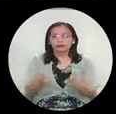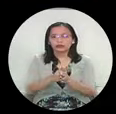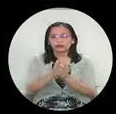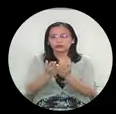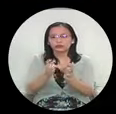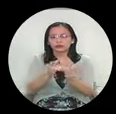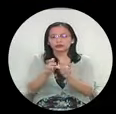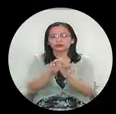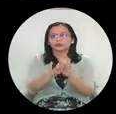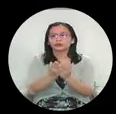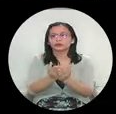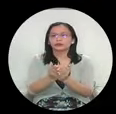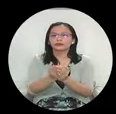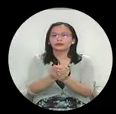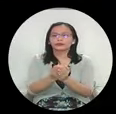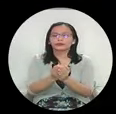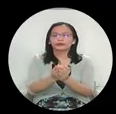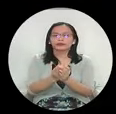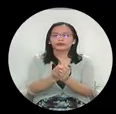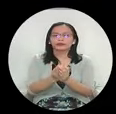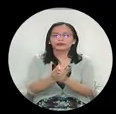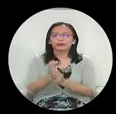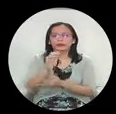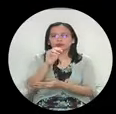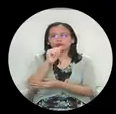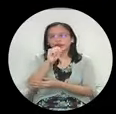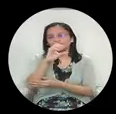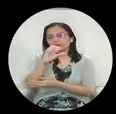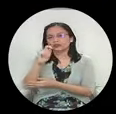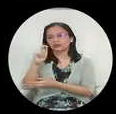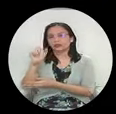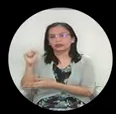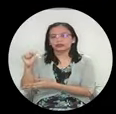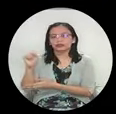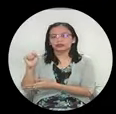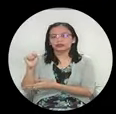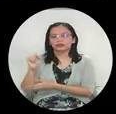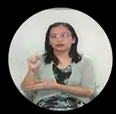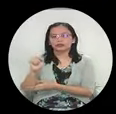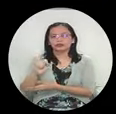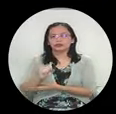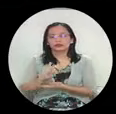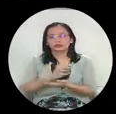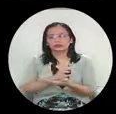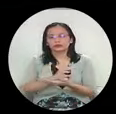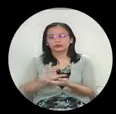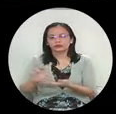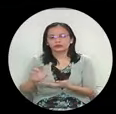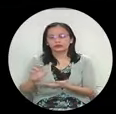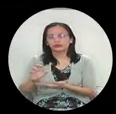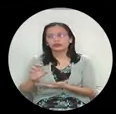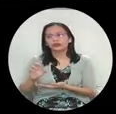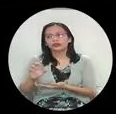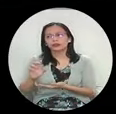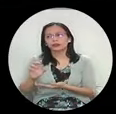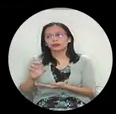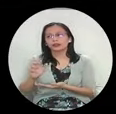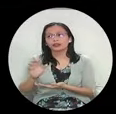verses 16 to 38. We are not going to read the verses, but we'll work on every verse that we